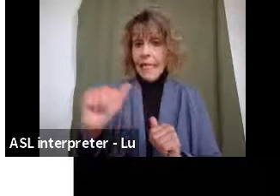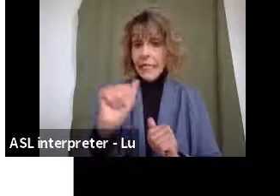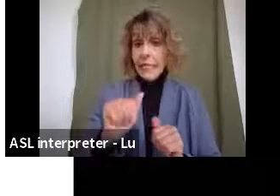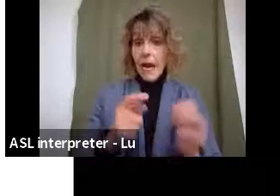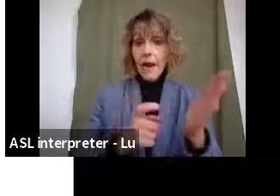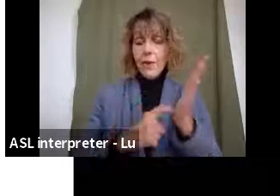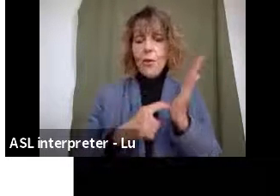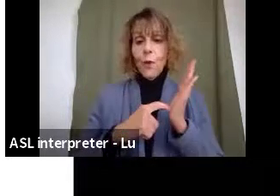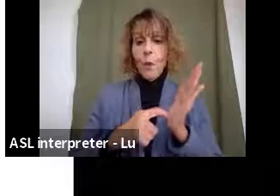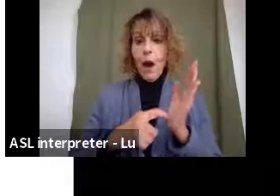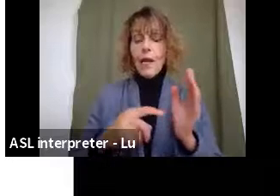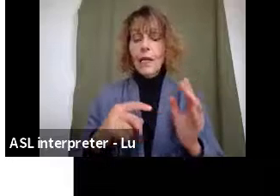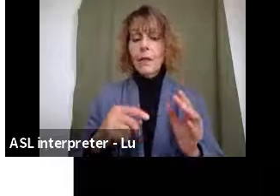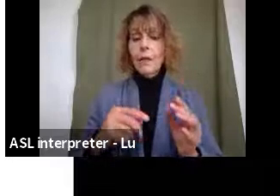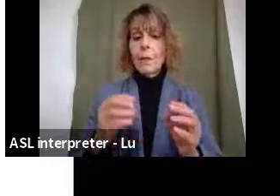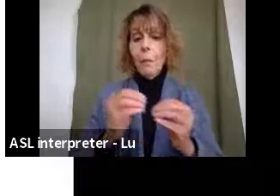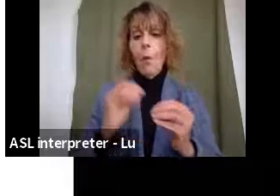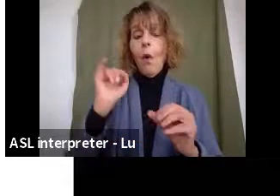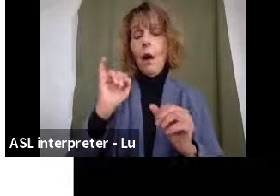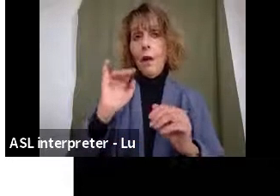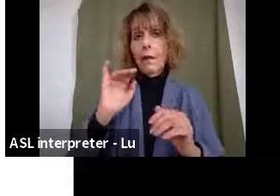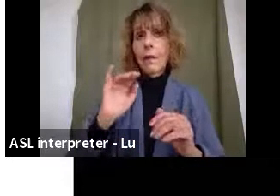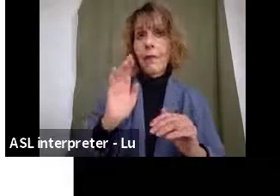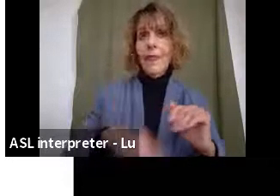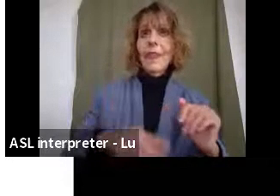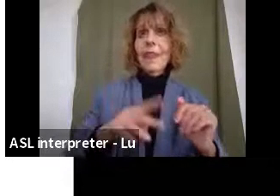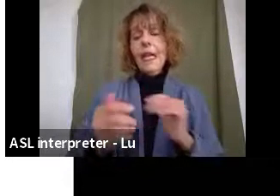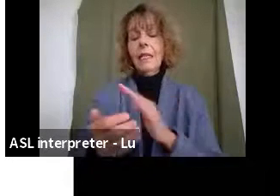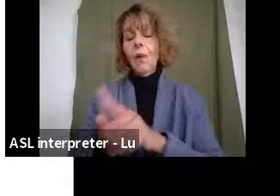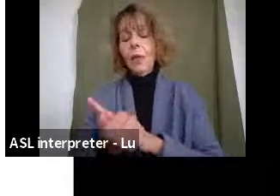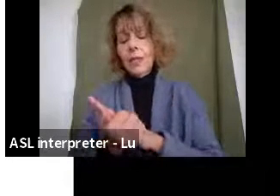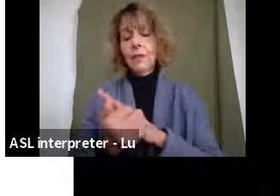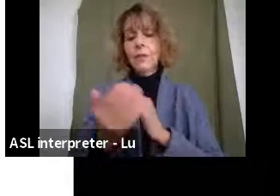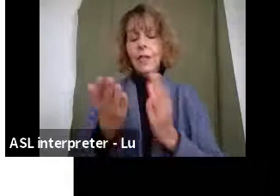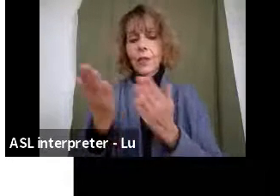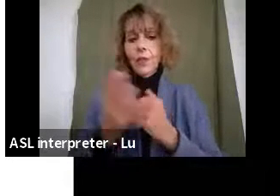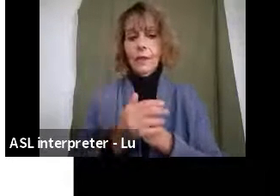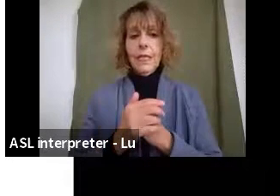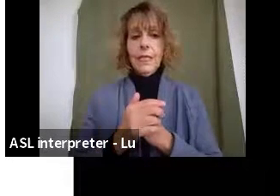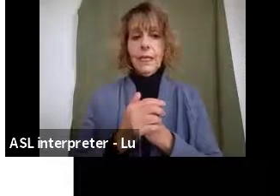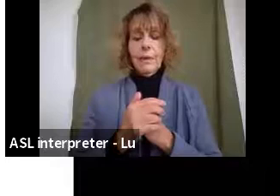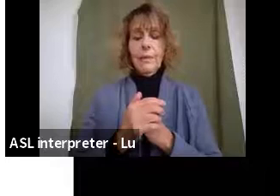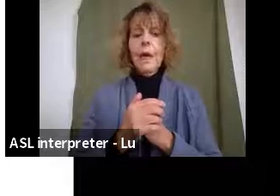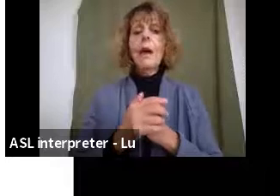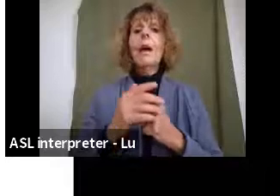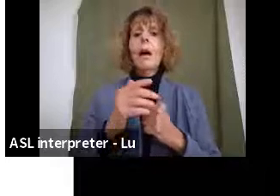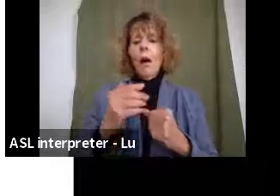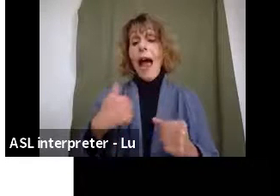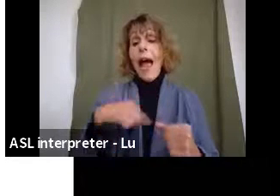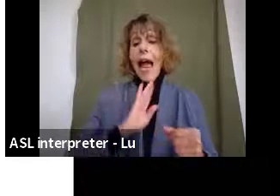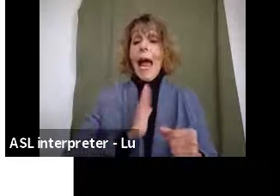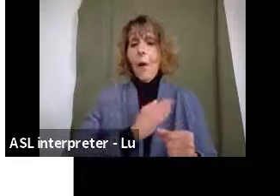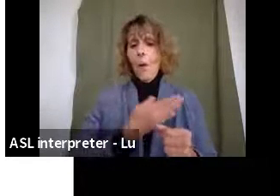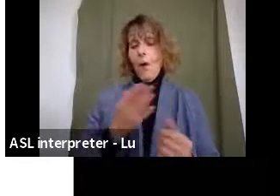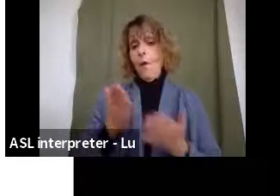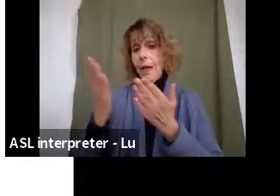we really recommend that the ADA coordinator be the point person for everything having to do with disability related requests.